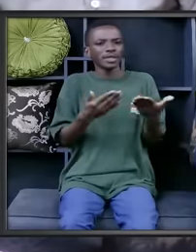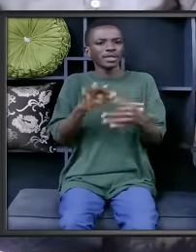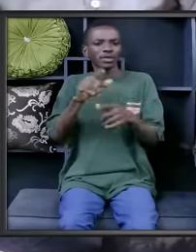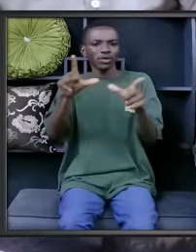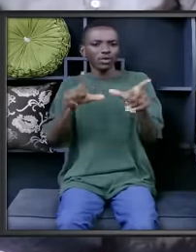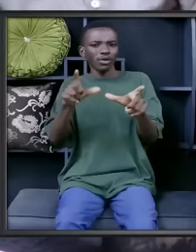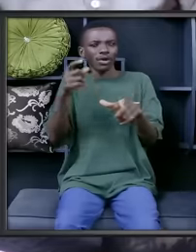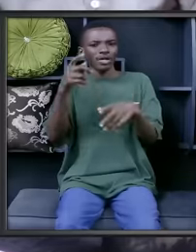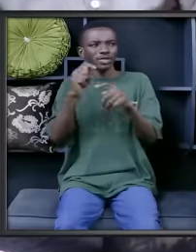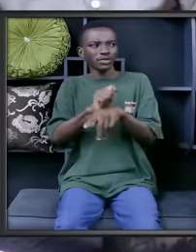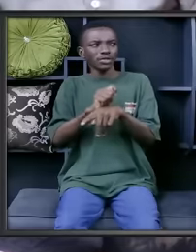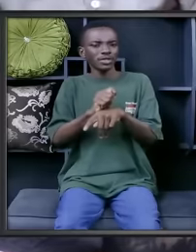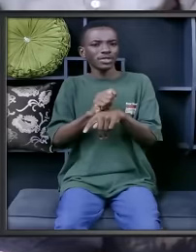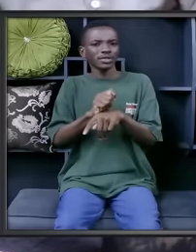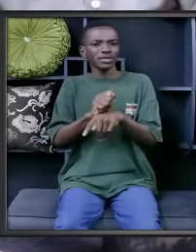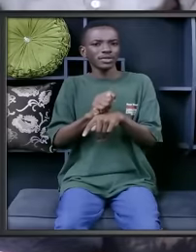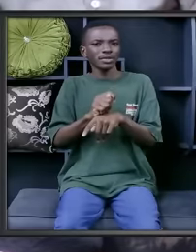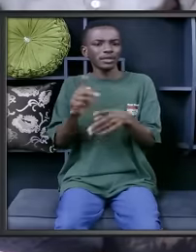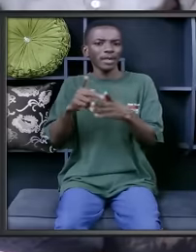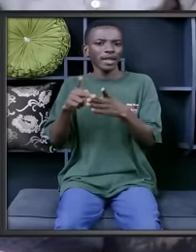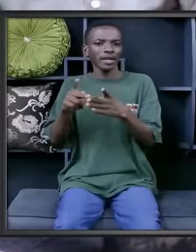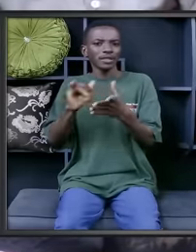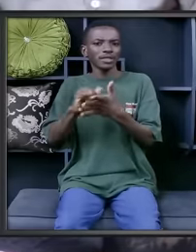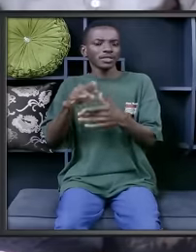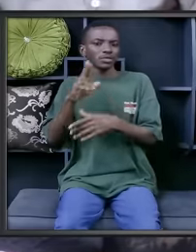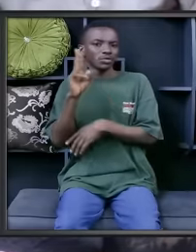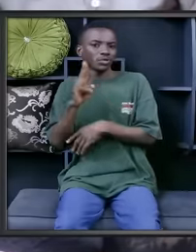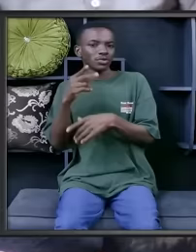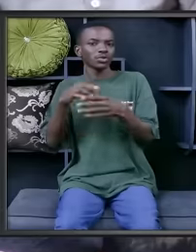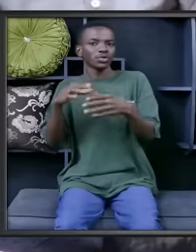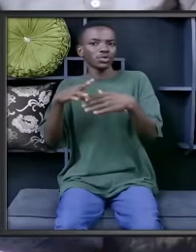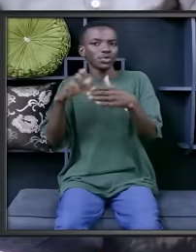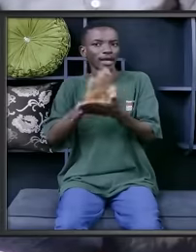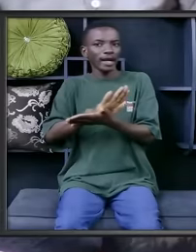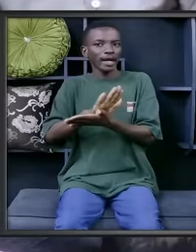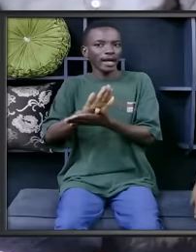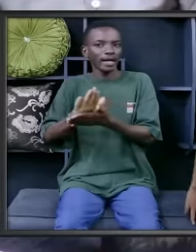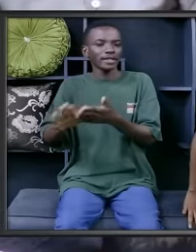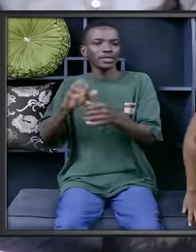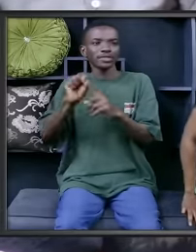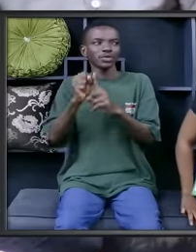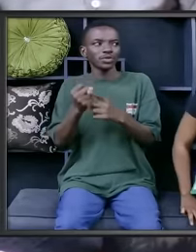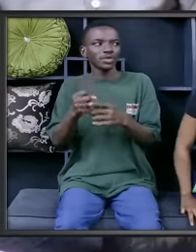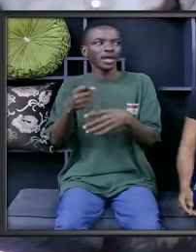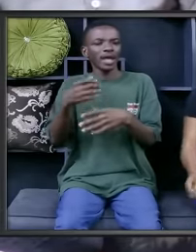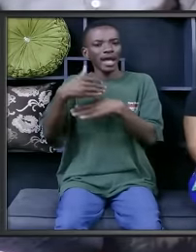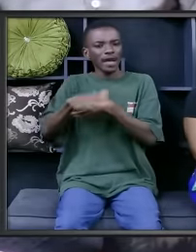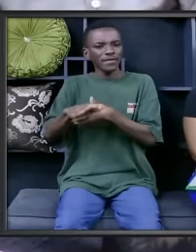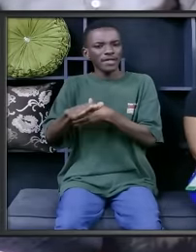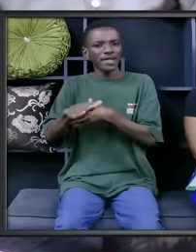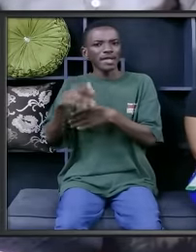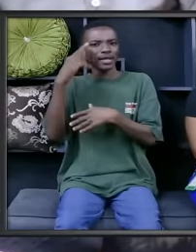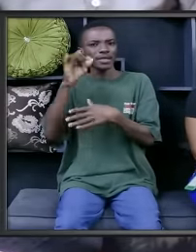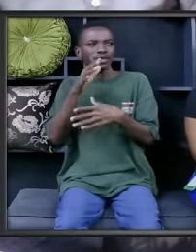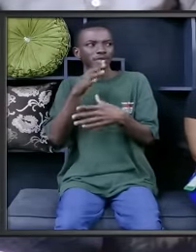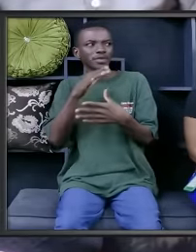local traditional practices where then go do to sanctify the situation. Because after mama